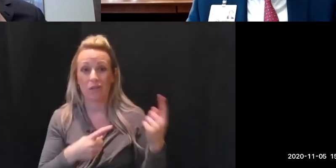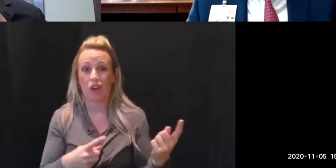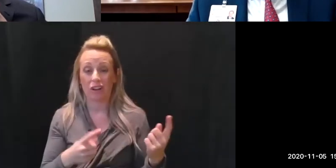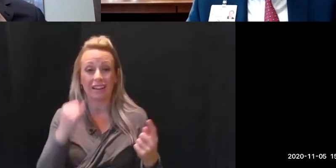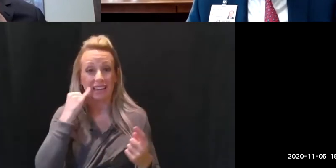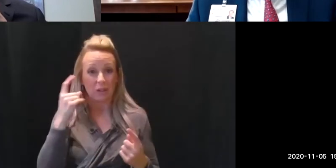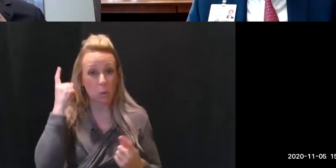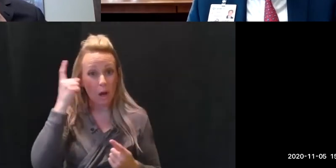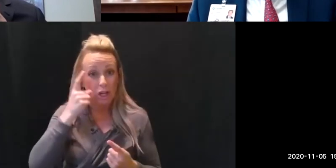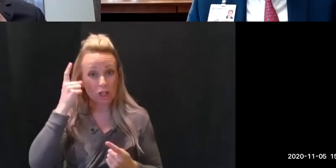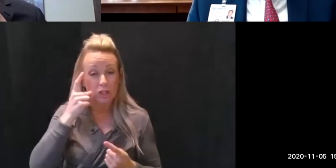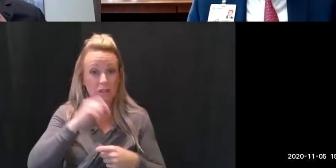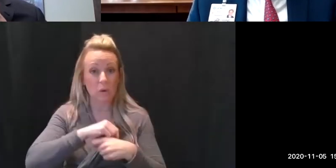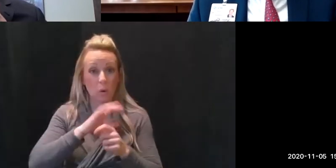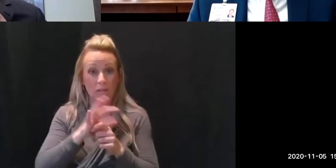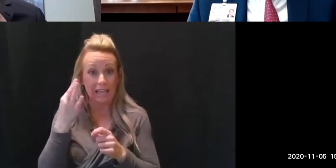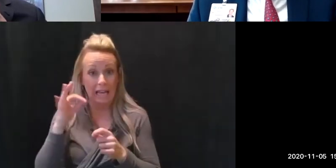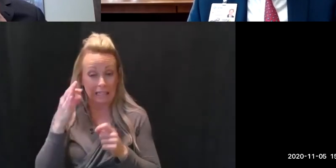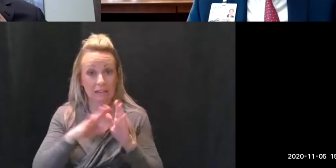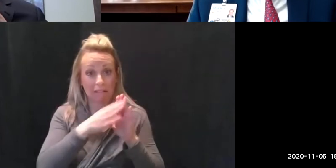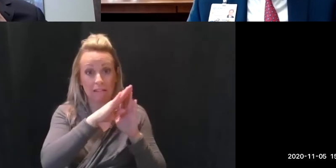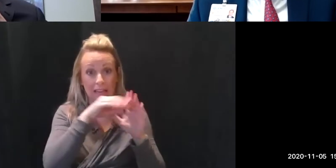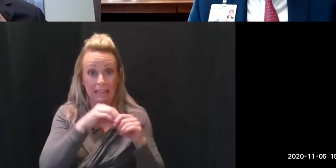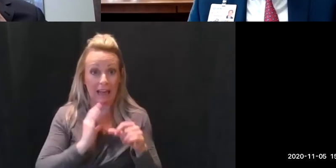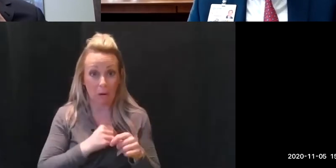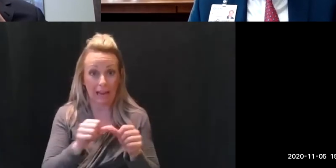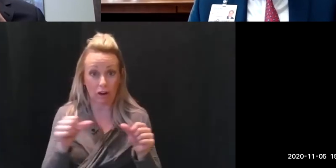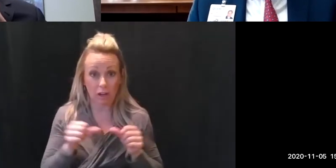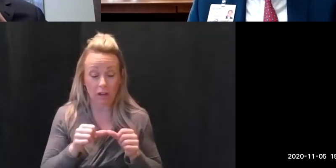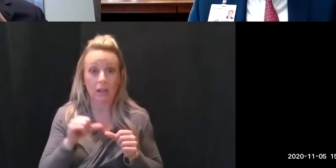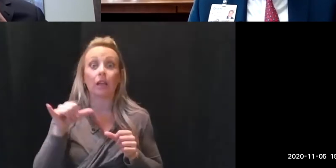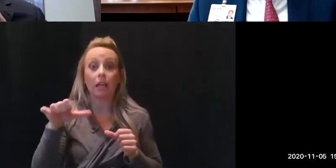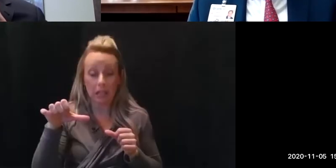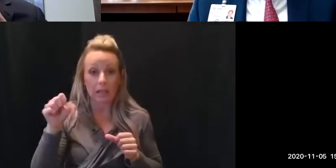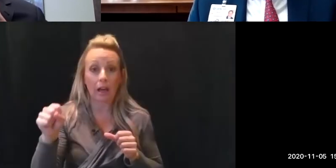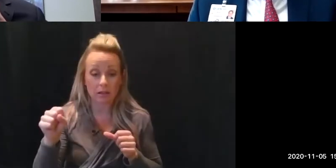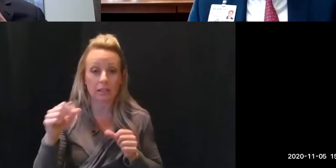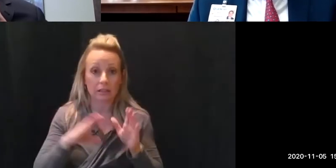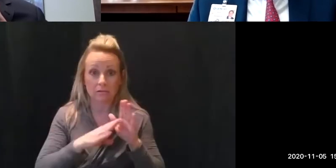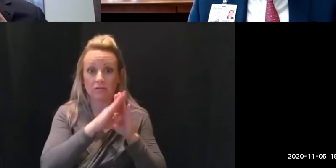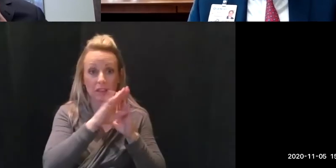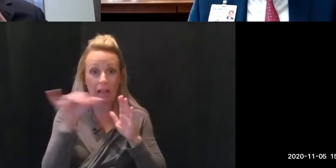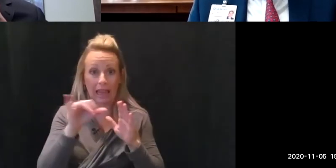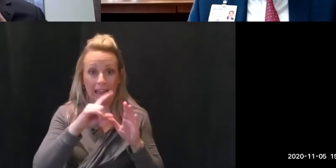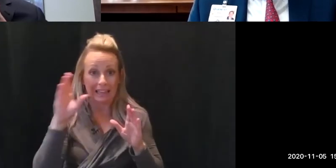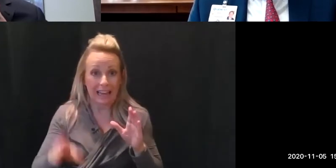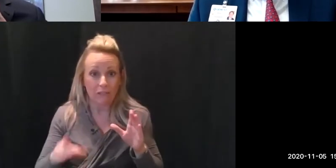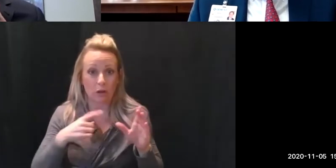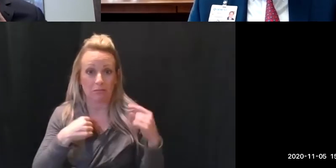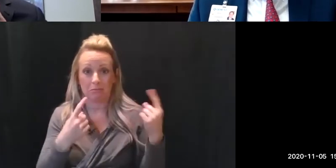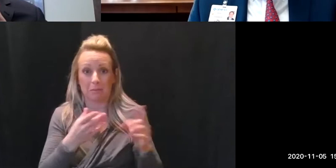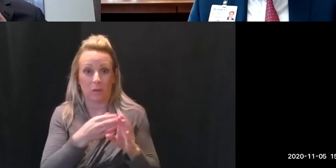if COVID-19 is surging in our area, it is surging like we've not seen up until this point in time, since March.